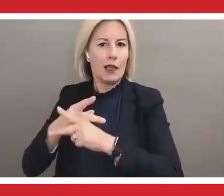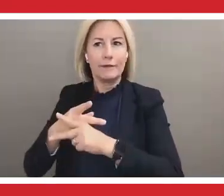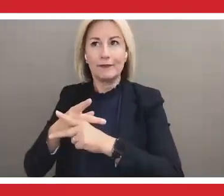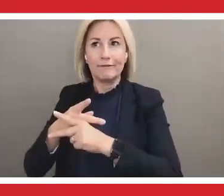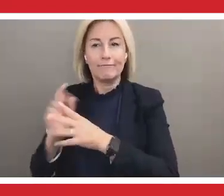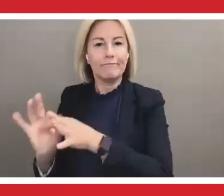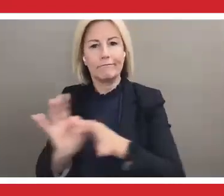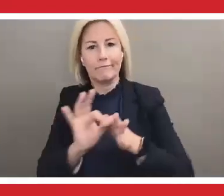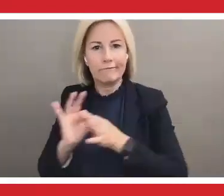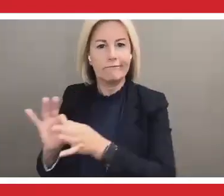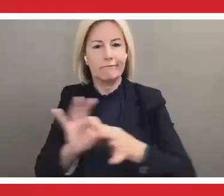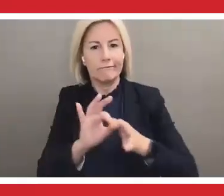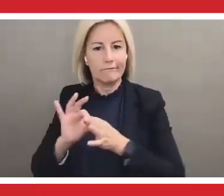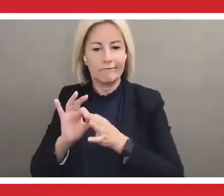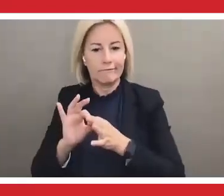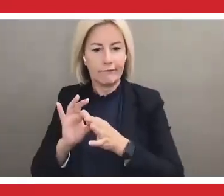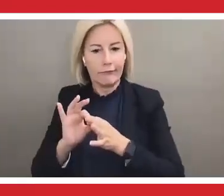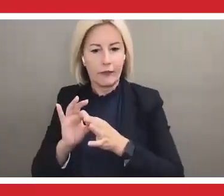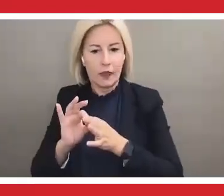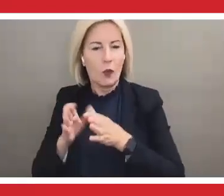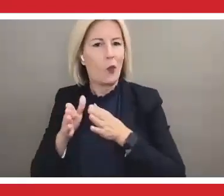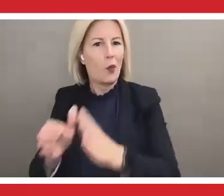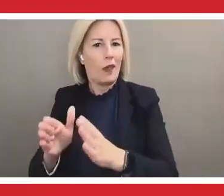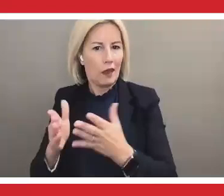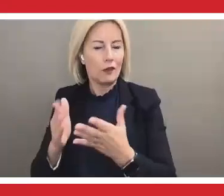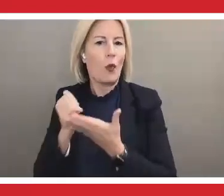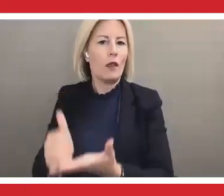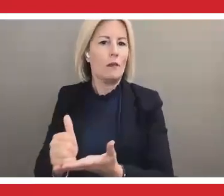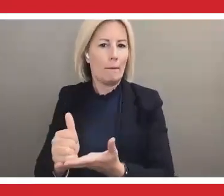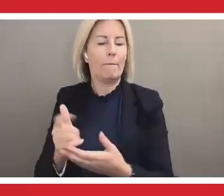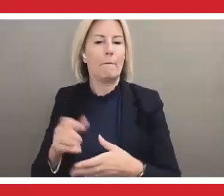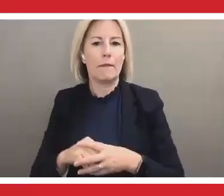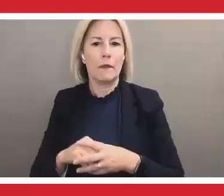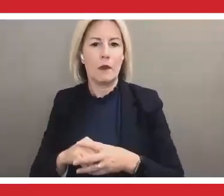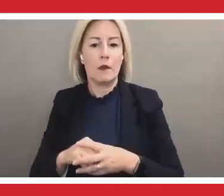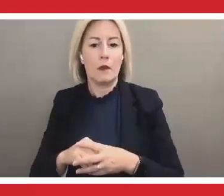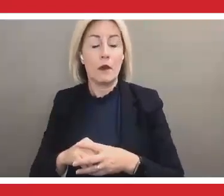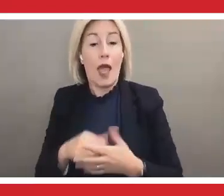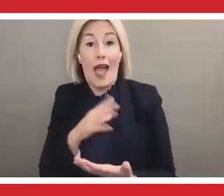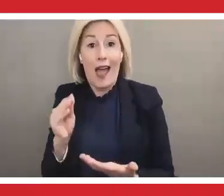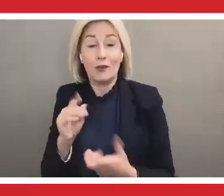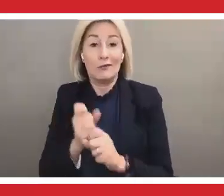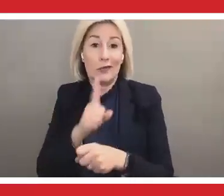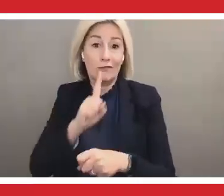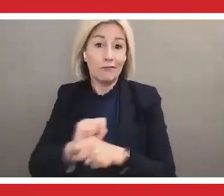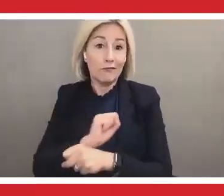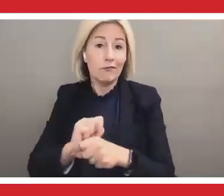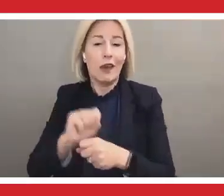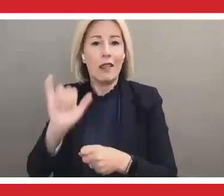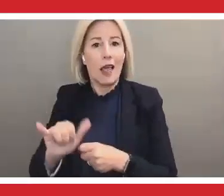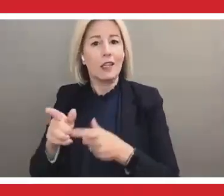coordination mechanism that may help them and may ensure that the development is treated and looked at in